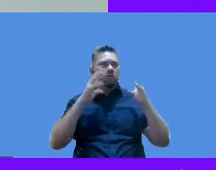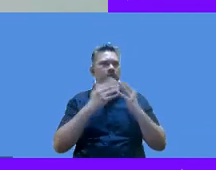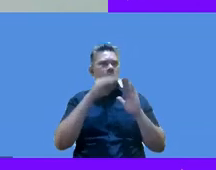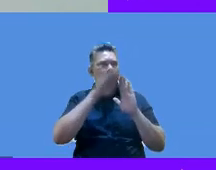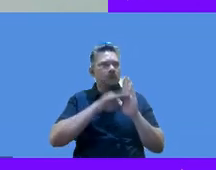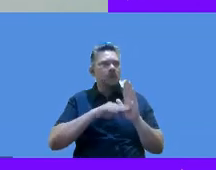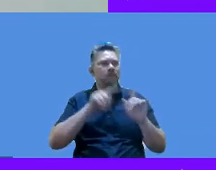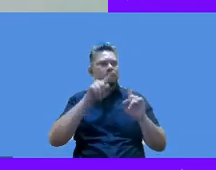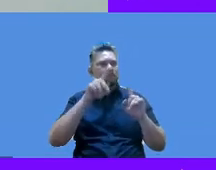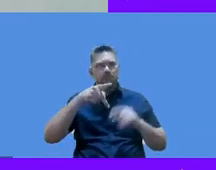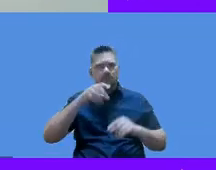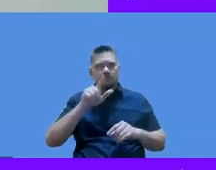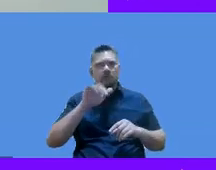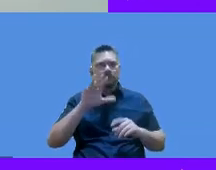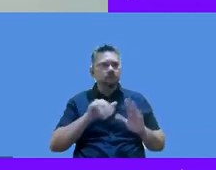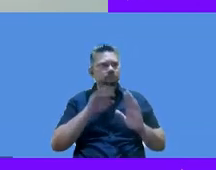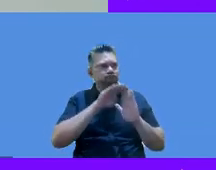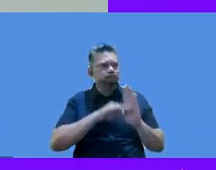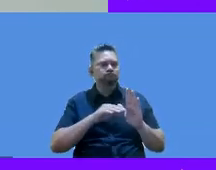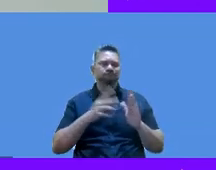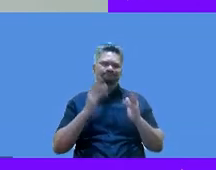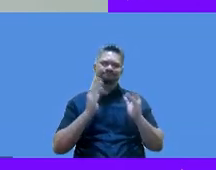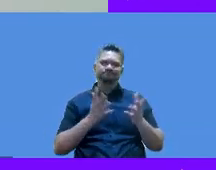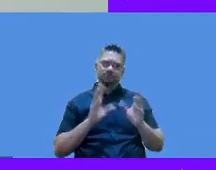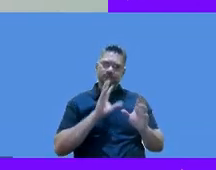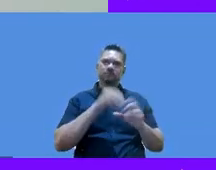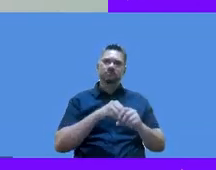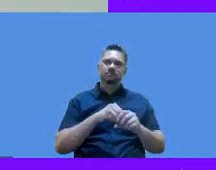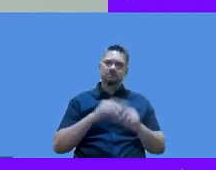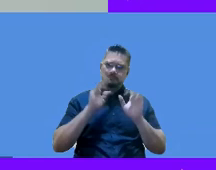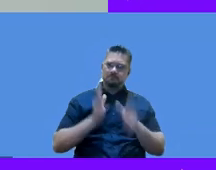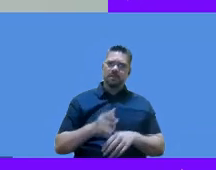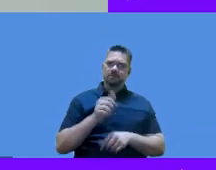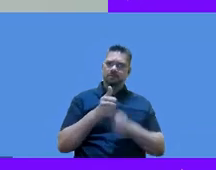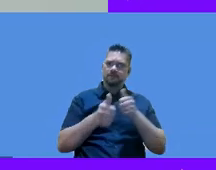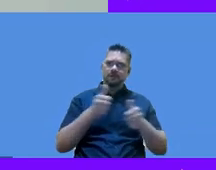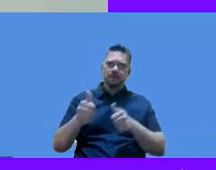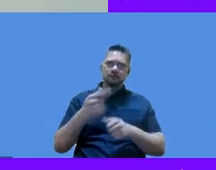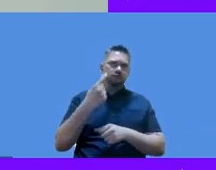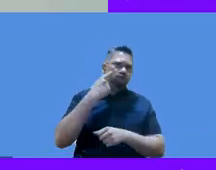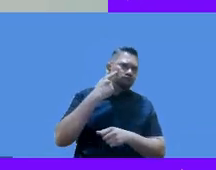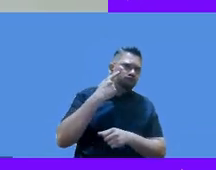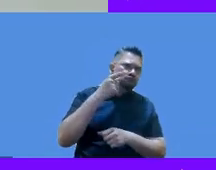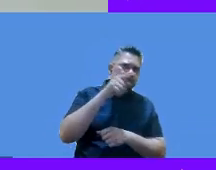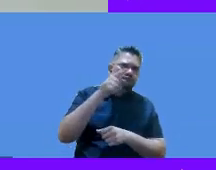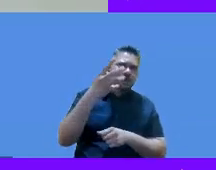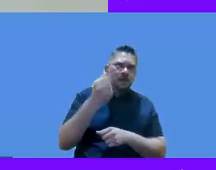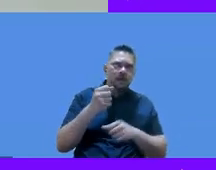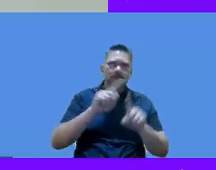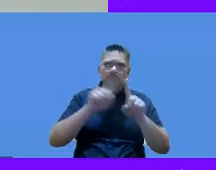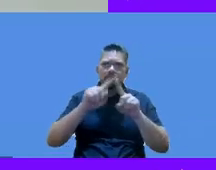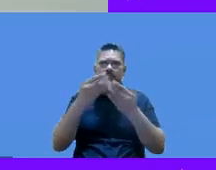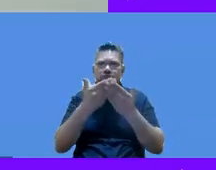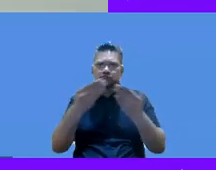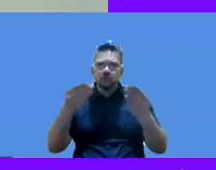step, join the movement and make their own. Take ownership and use the resources being provided to the best of your ability. You have the chance not